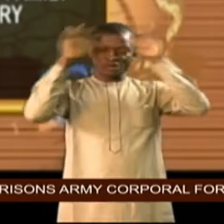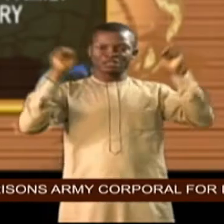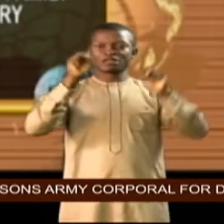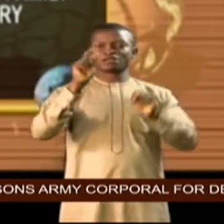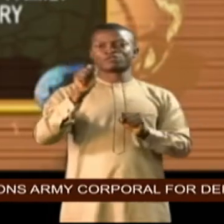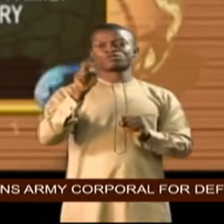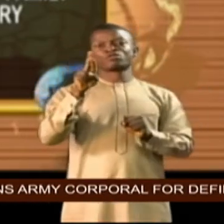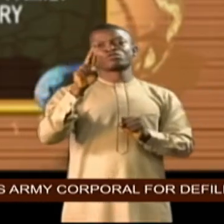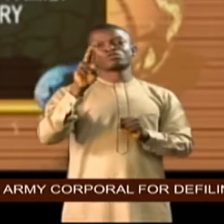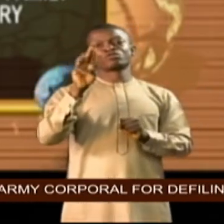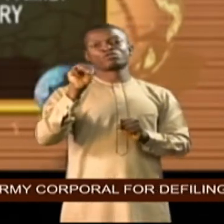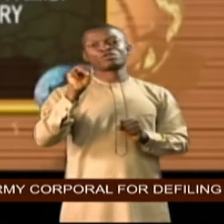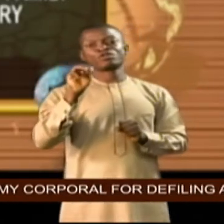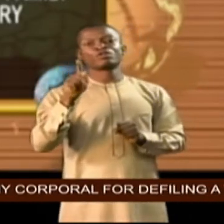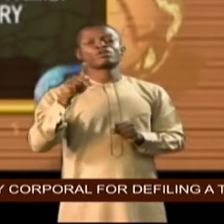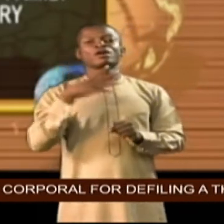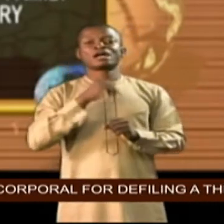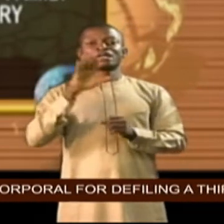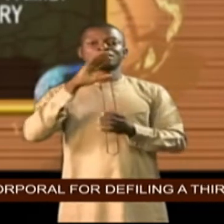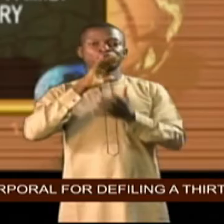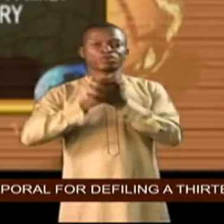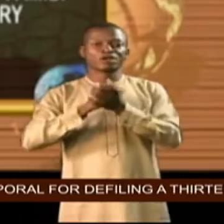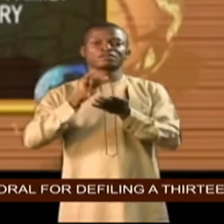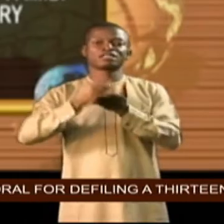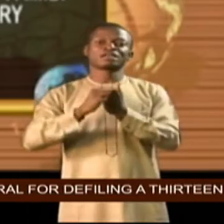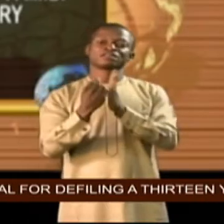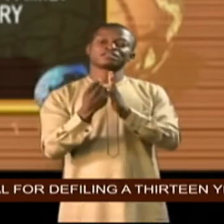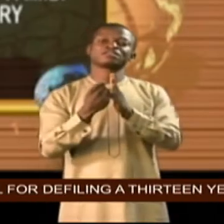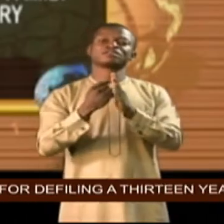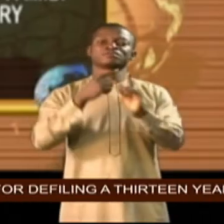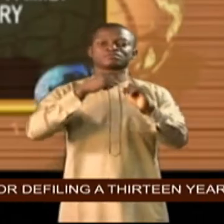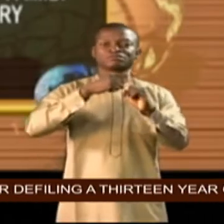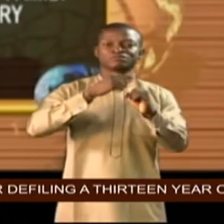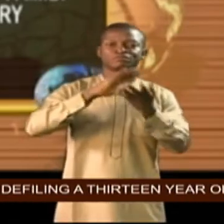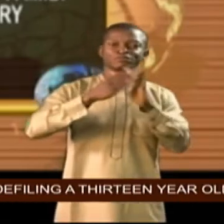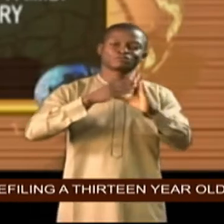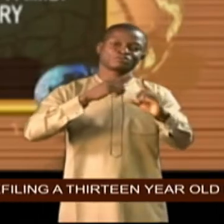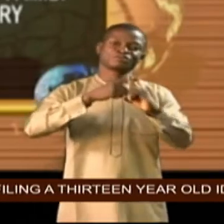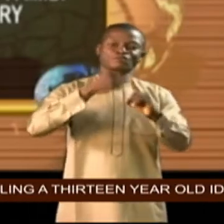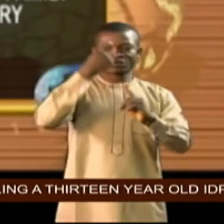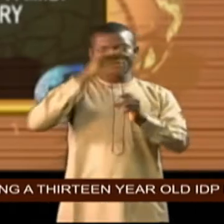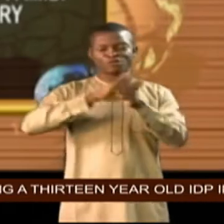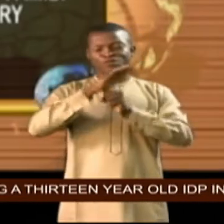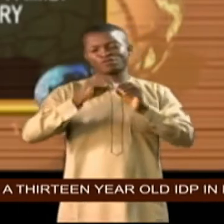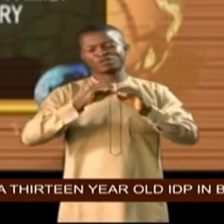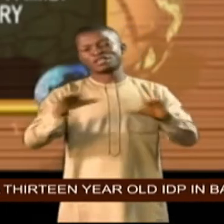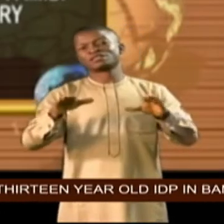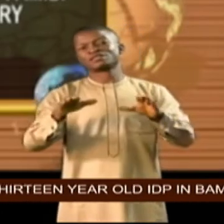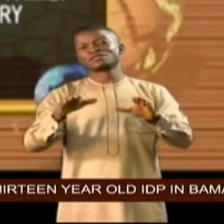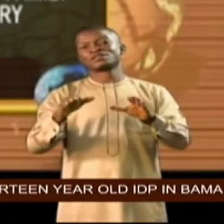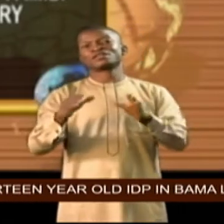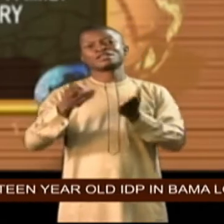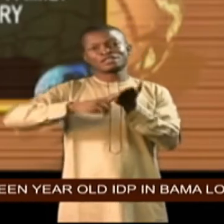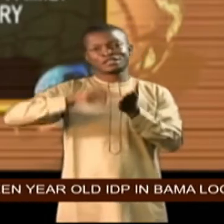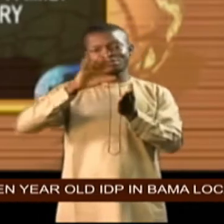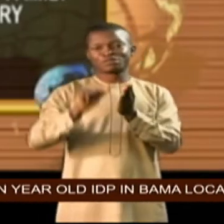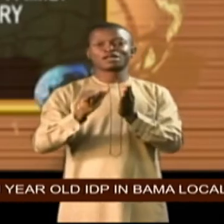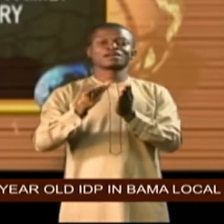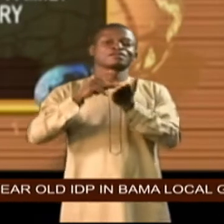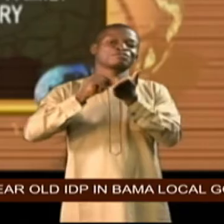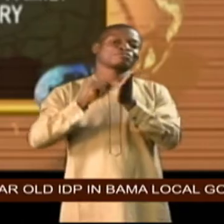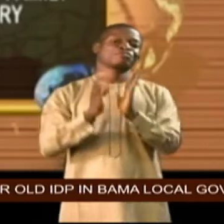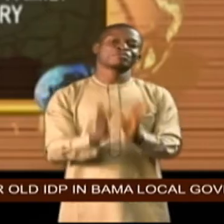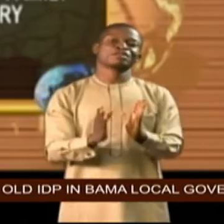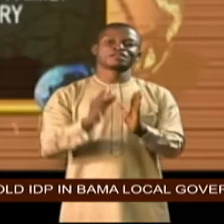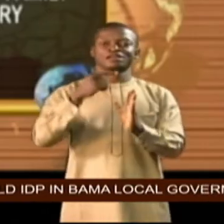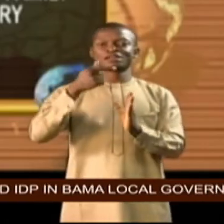wife, Melania, who reportedly tested positive to COVID-19. A message signed by the Senior Special Assistant to the President, Media and Publicity,